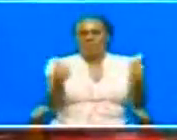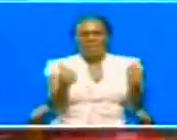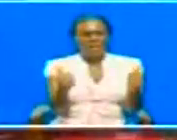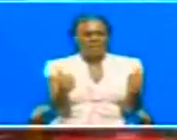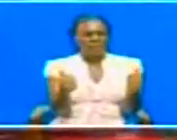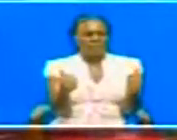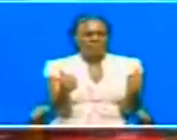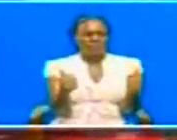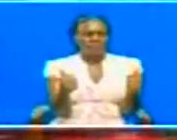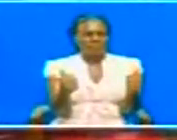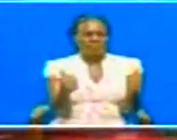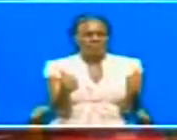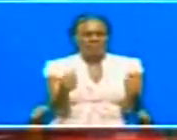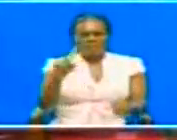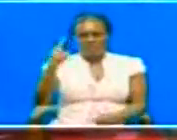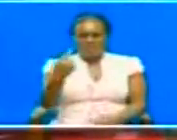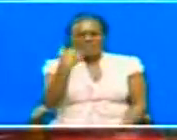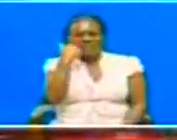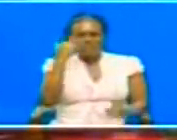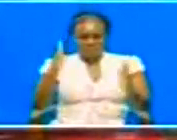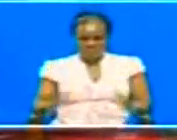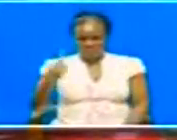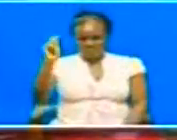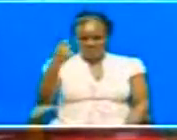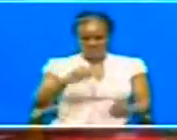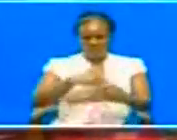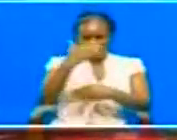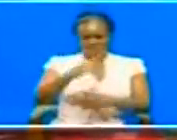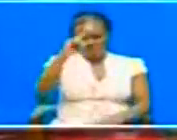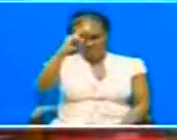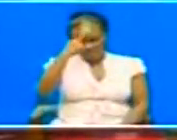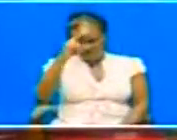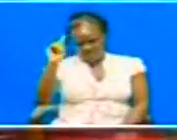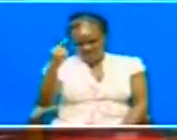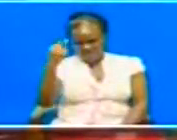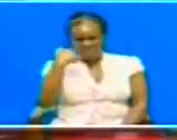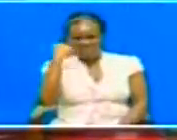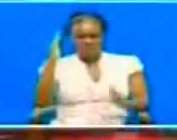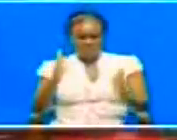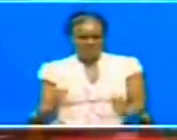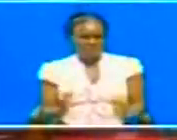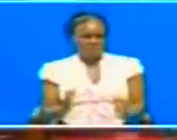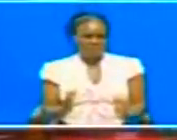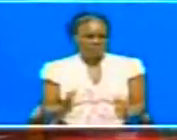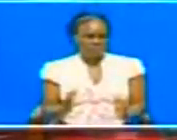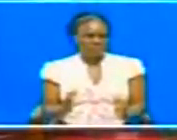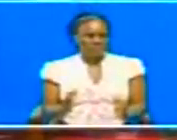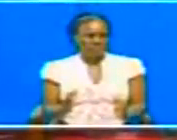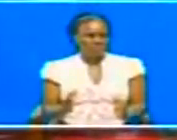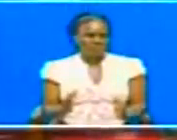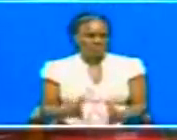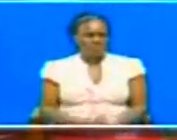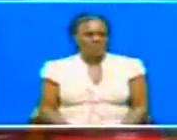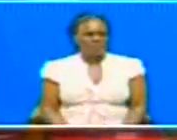Yeah. She's among my first patients I saw in Kenya after coming from India. Look at that. Yeah. Look at that. You're going to get back? Or you are